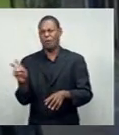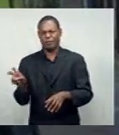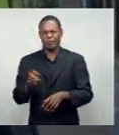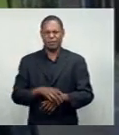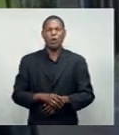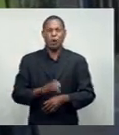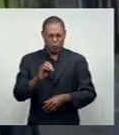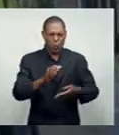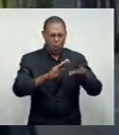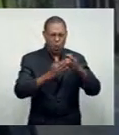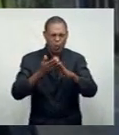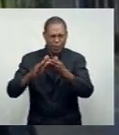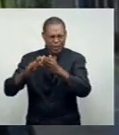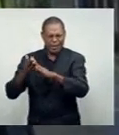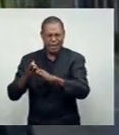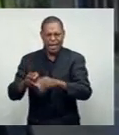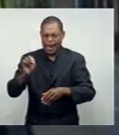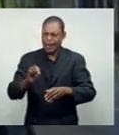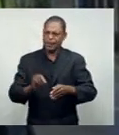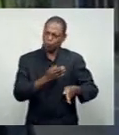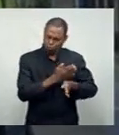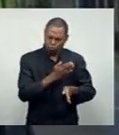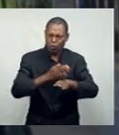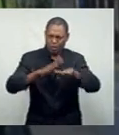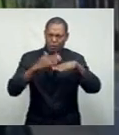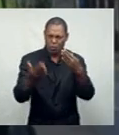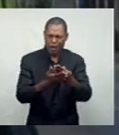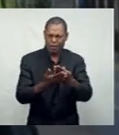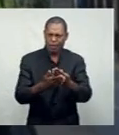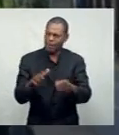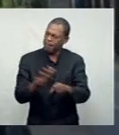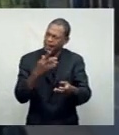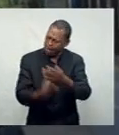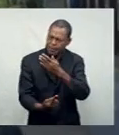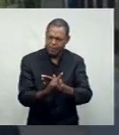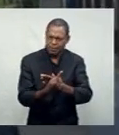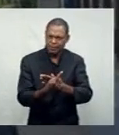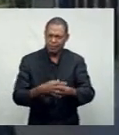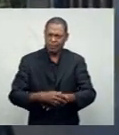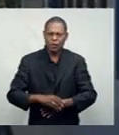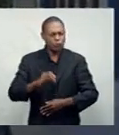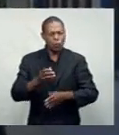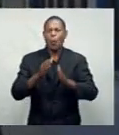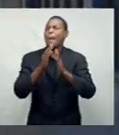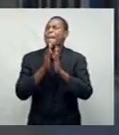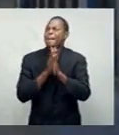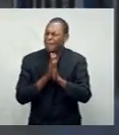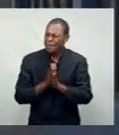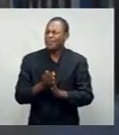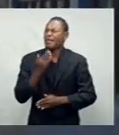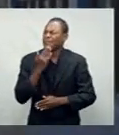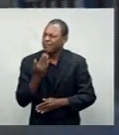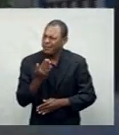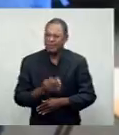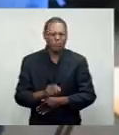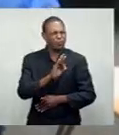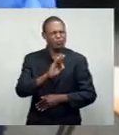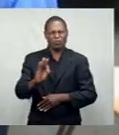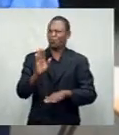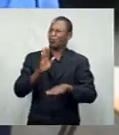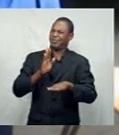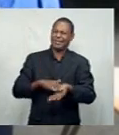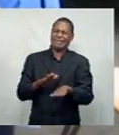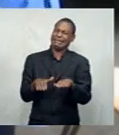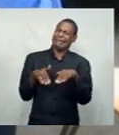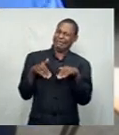community to work together to make it happen. So please don't sit back, come get